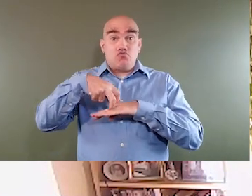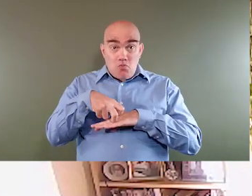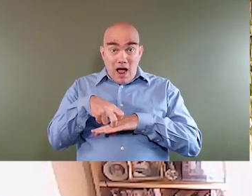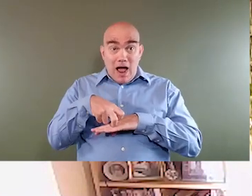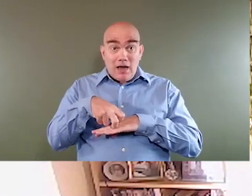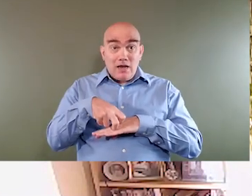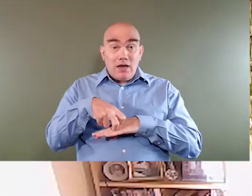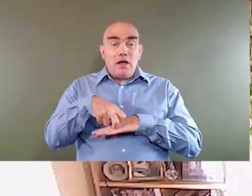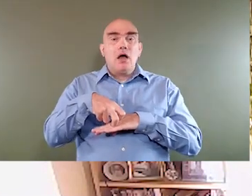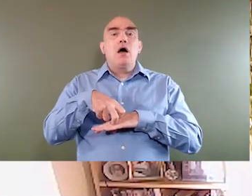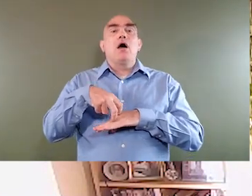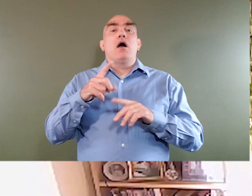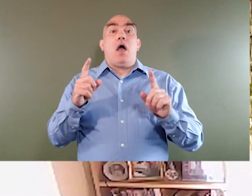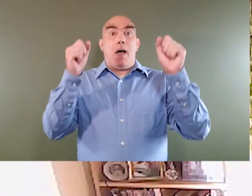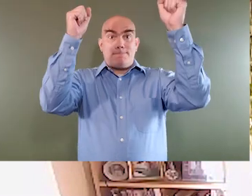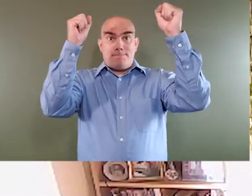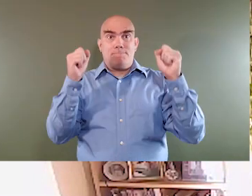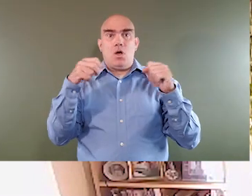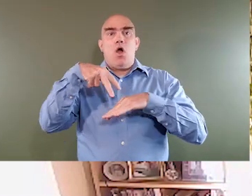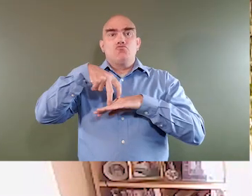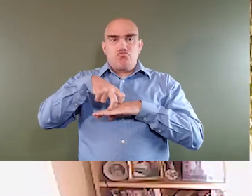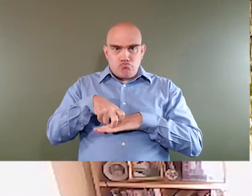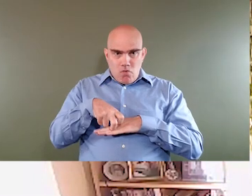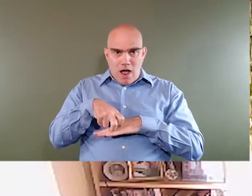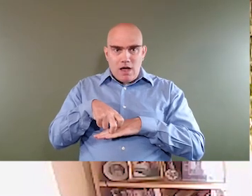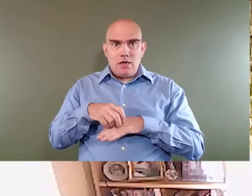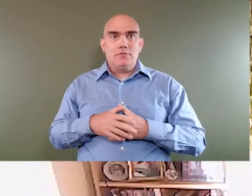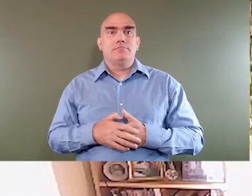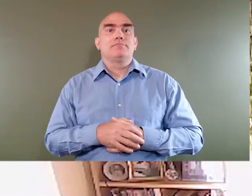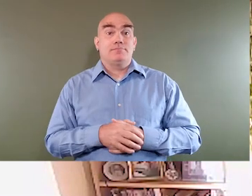press. Squat to overhead press.